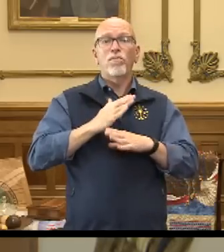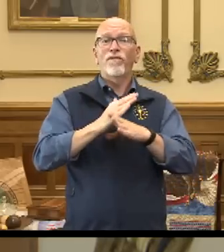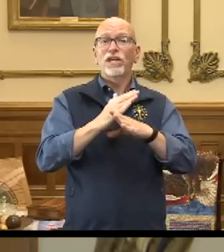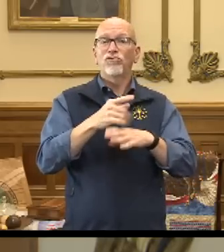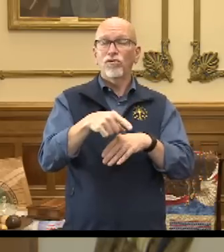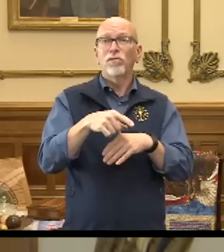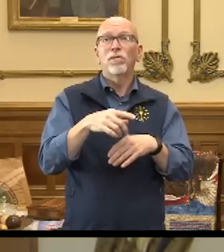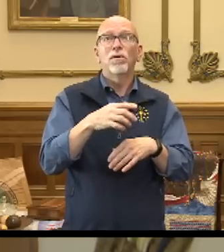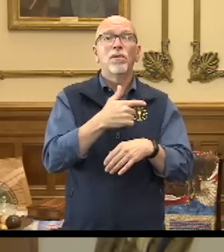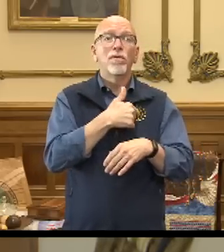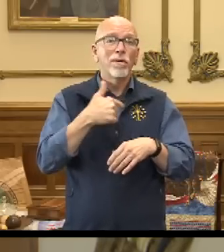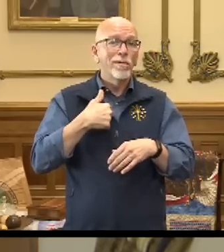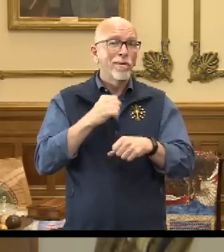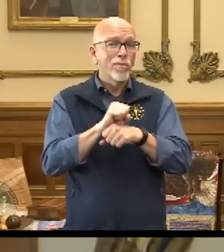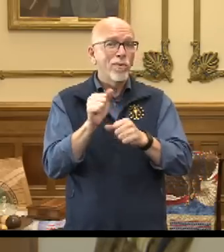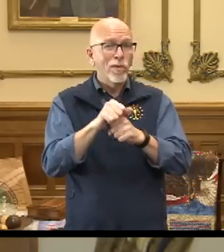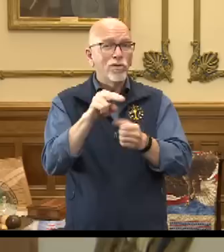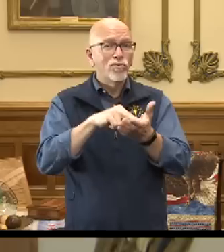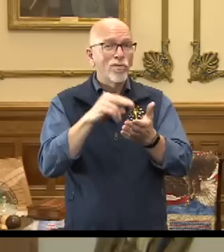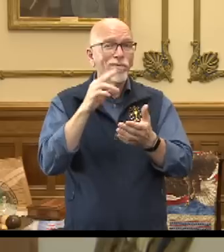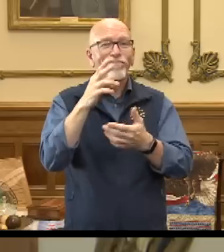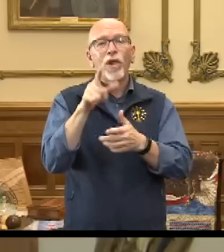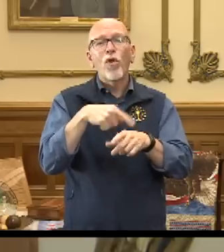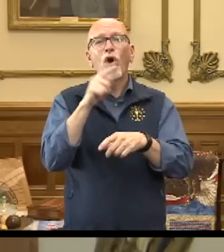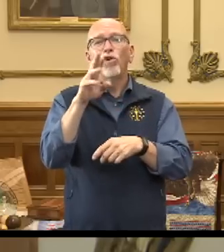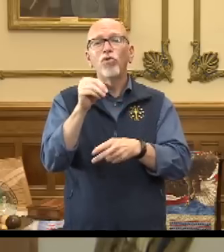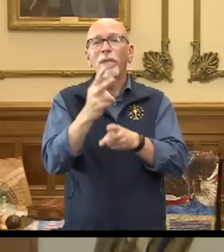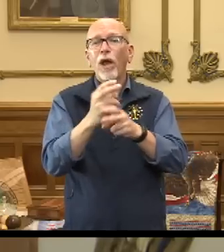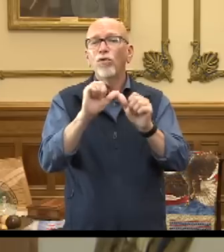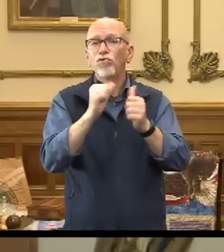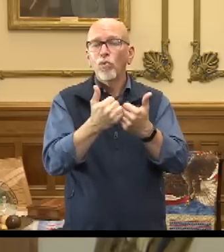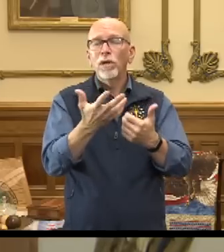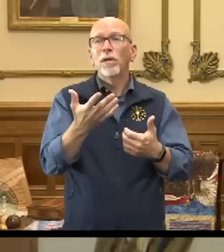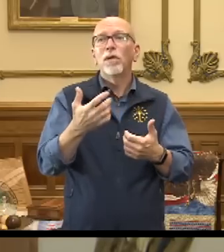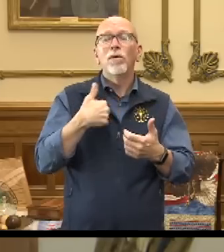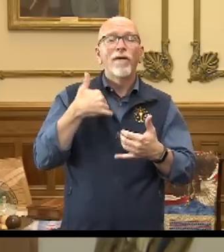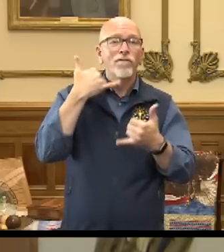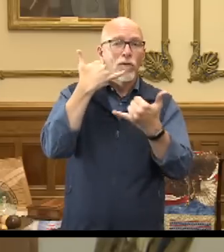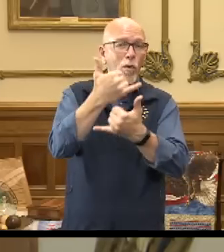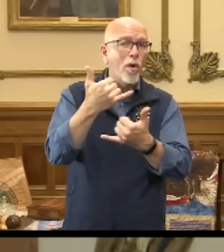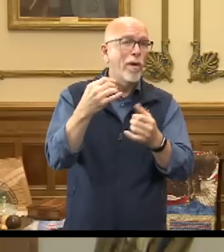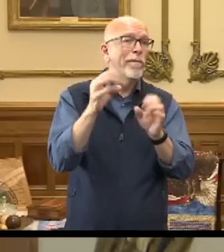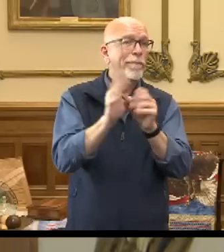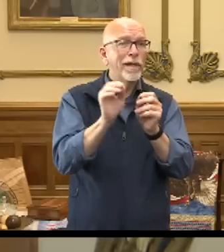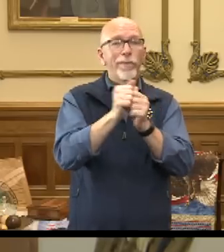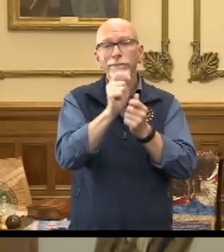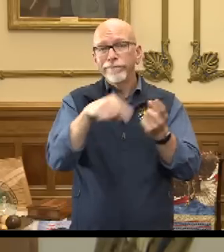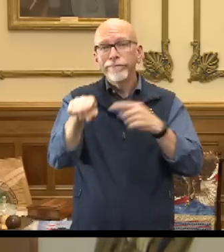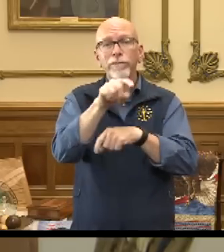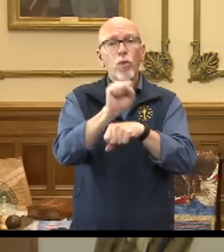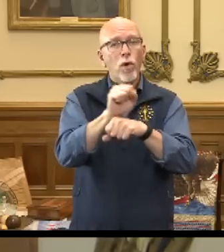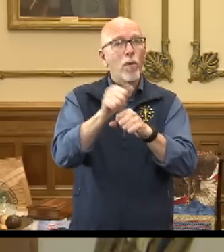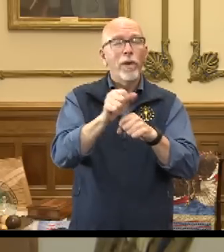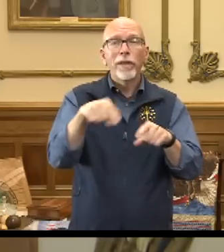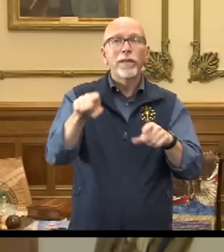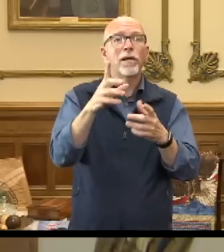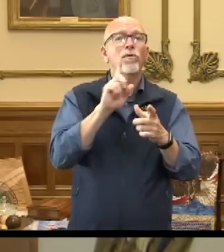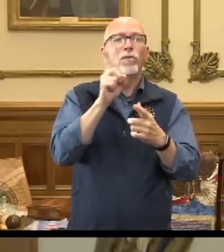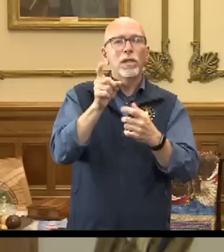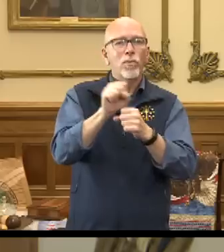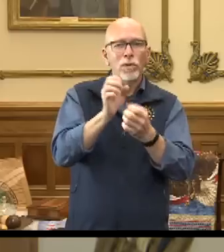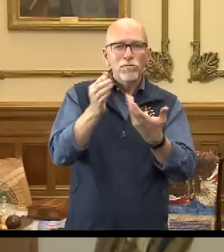we work very closely with the long-term care associations. We have biweekly phone calls with long-term care facilities, work with them to really work